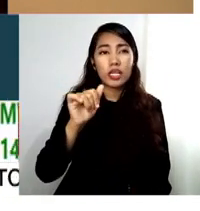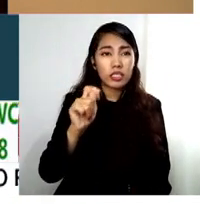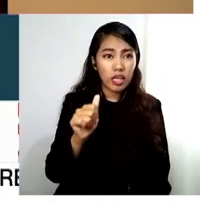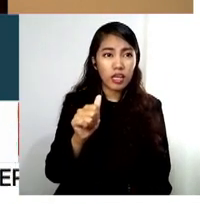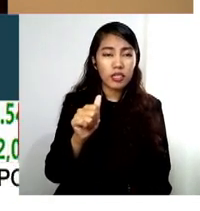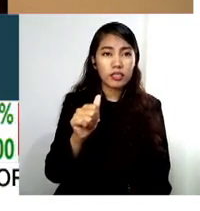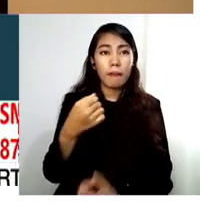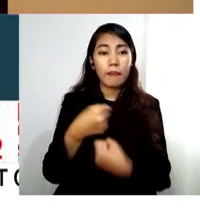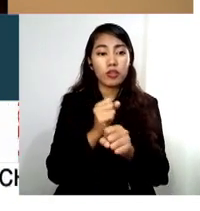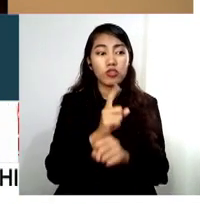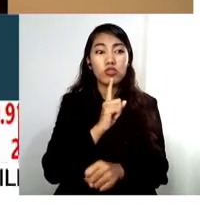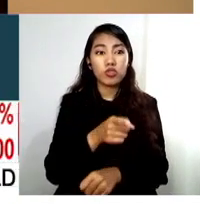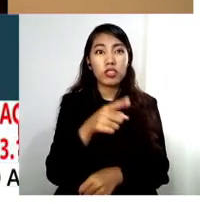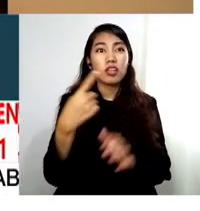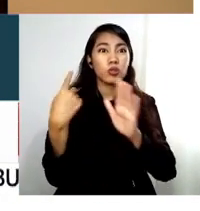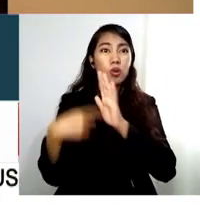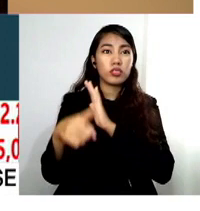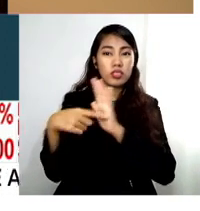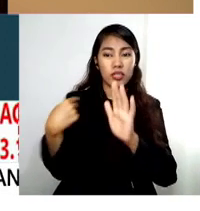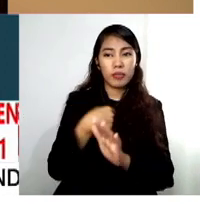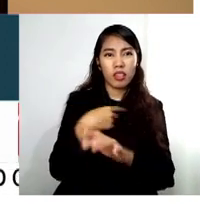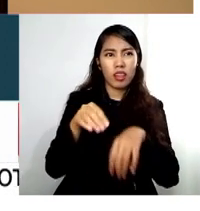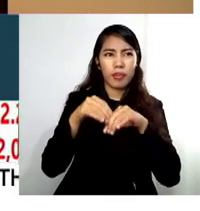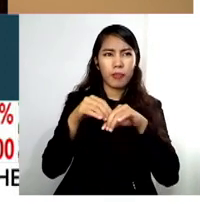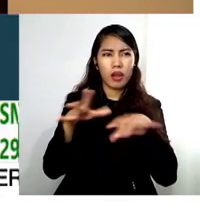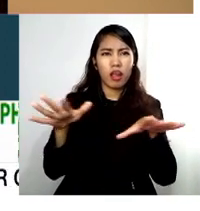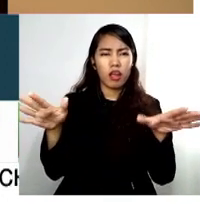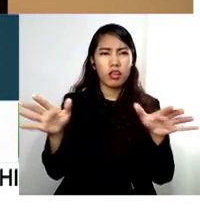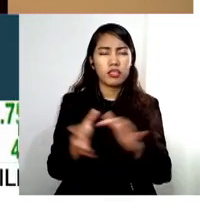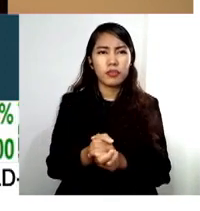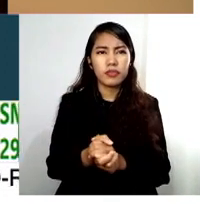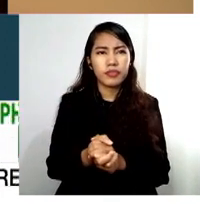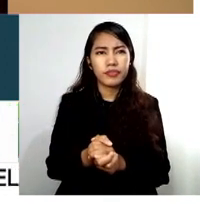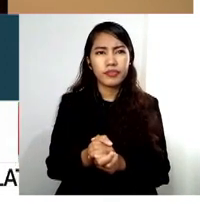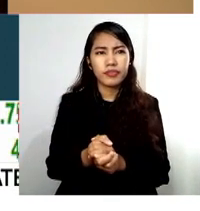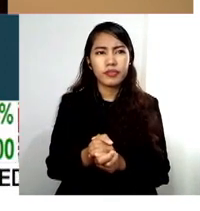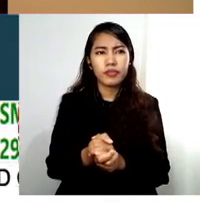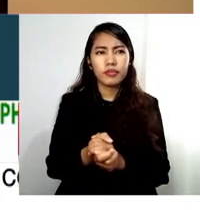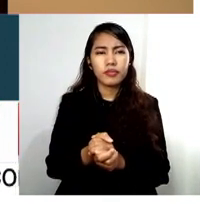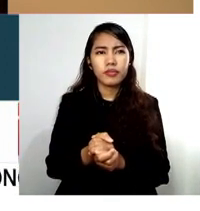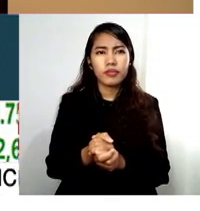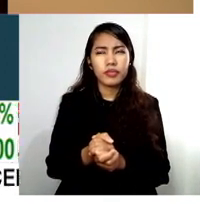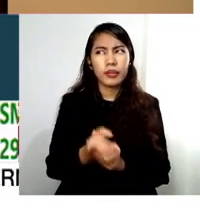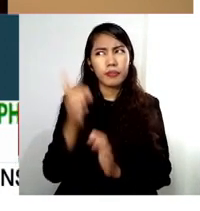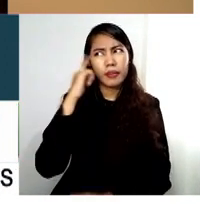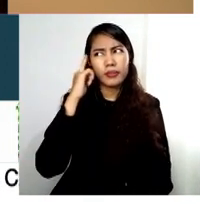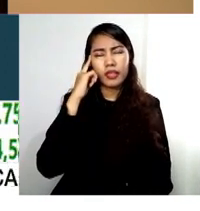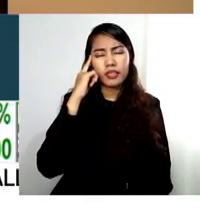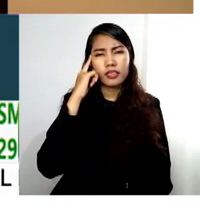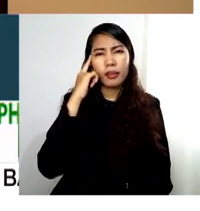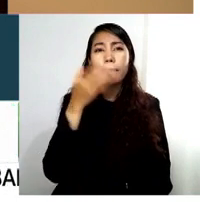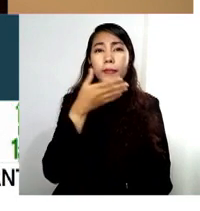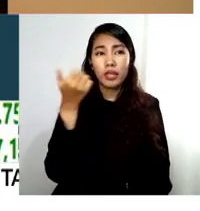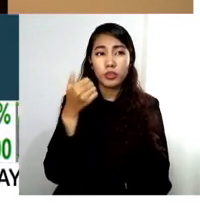messages or their criticisms of me are spread as widely as possible. No? So in my mind, the best way really is